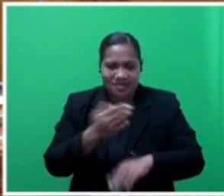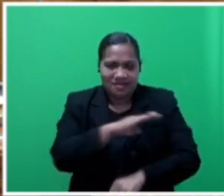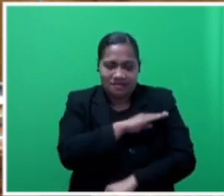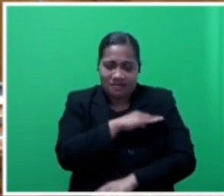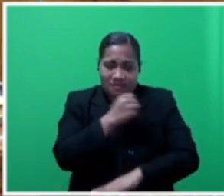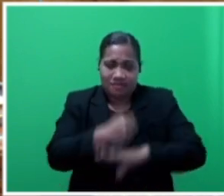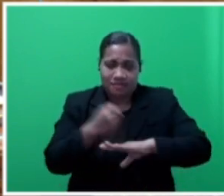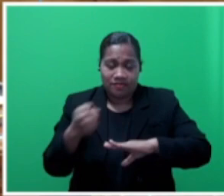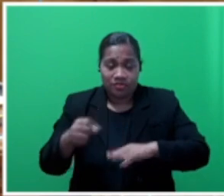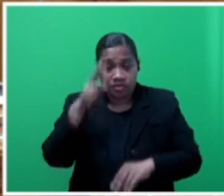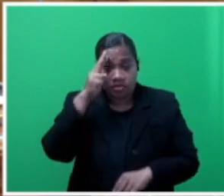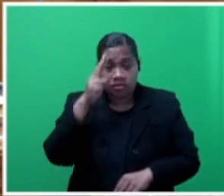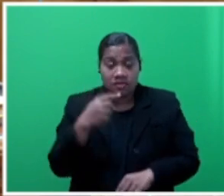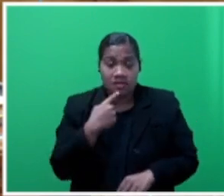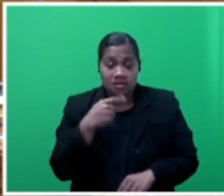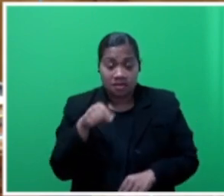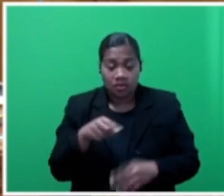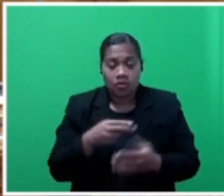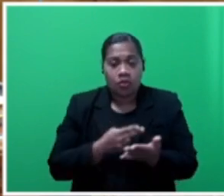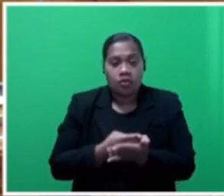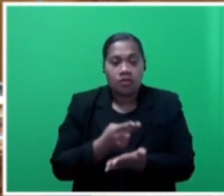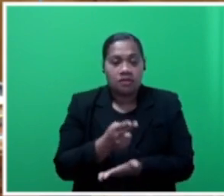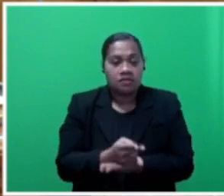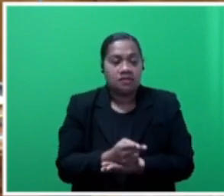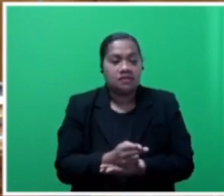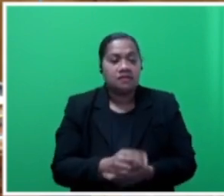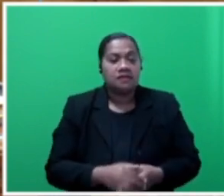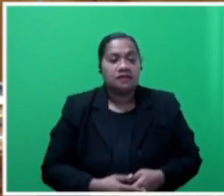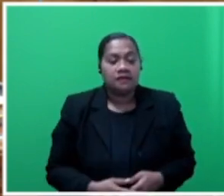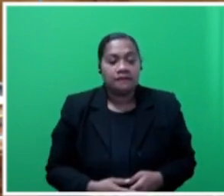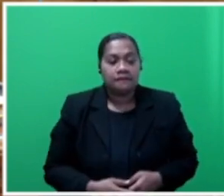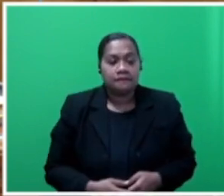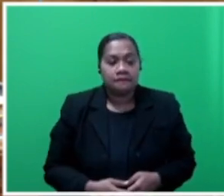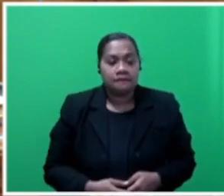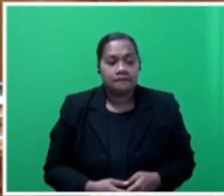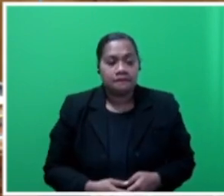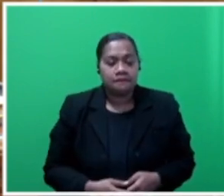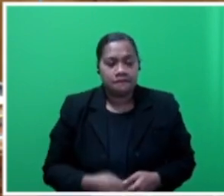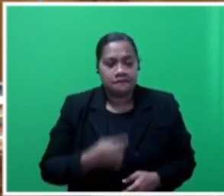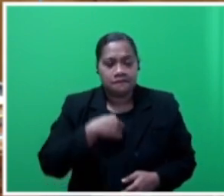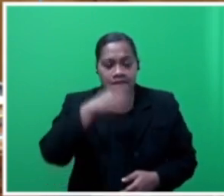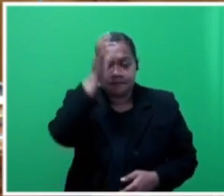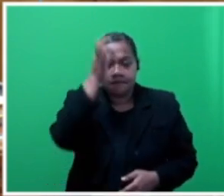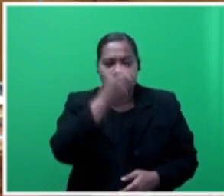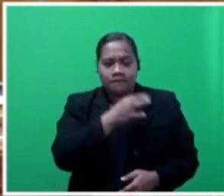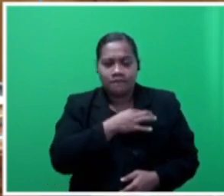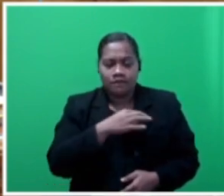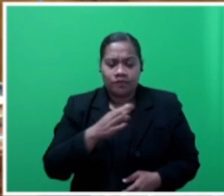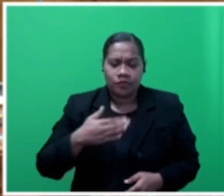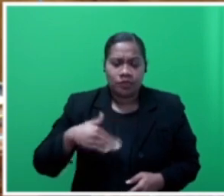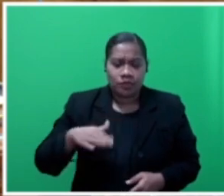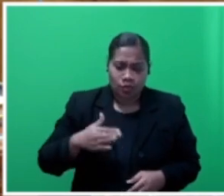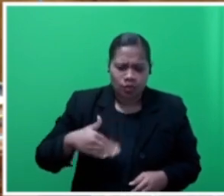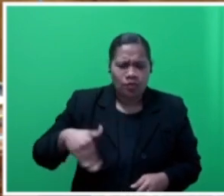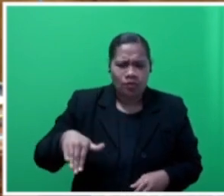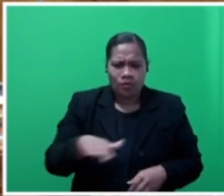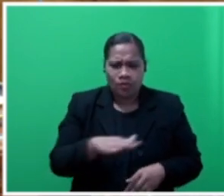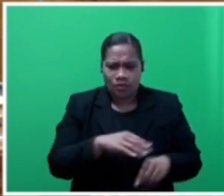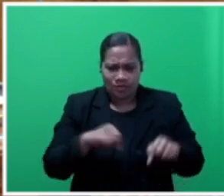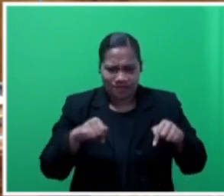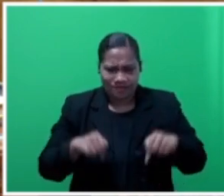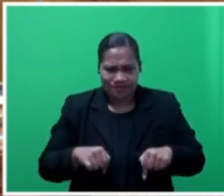with all honesty and sincerity because I believe that we are all patriotic, sir.